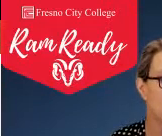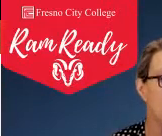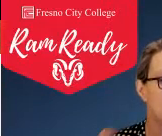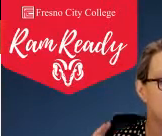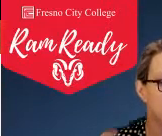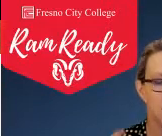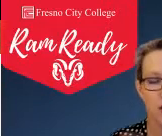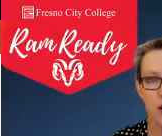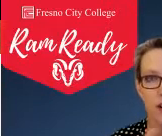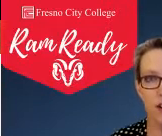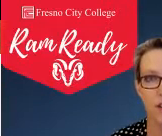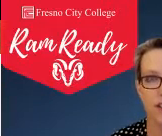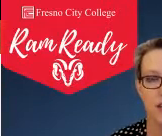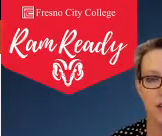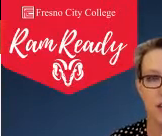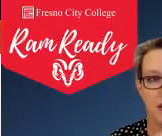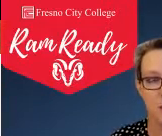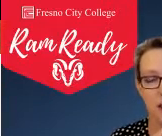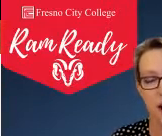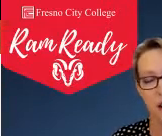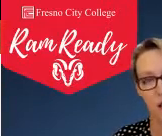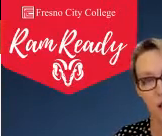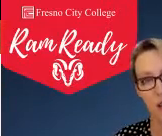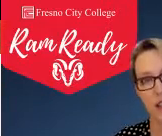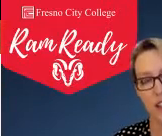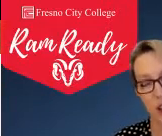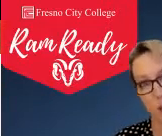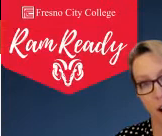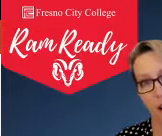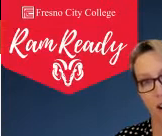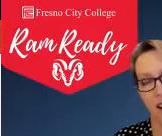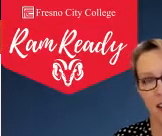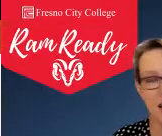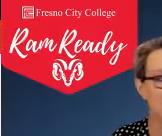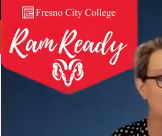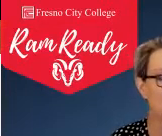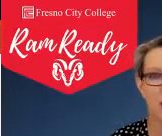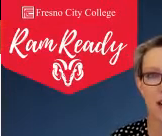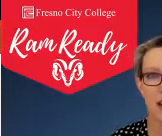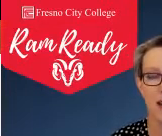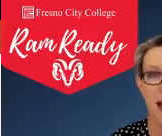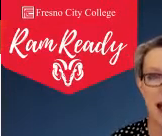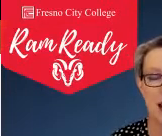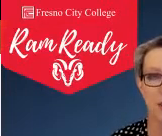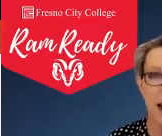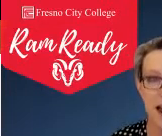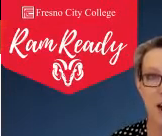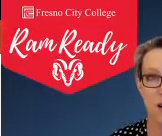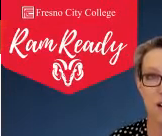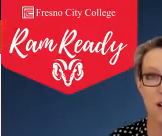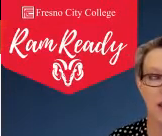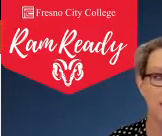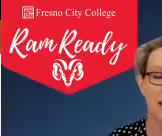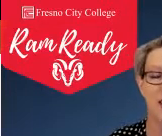into one, because tutorial services is really all a student is concerned about. Can I get tutoring in math right